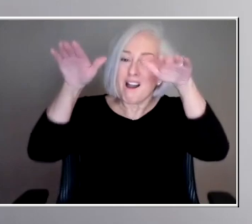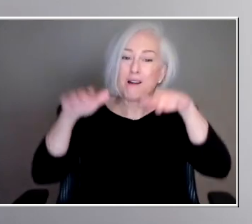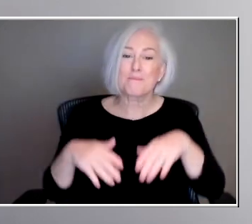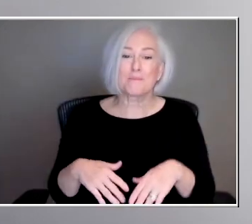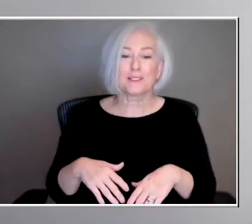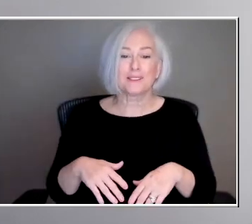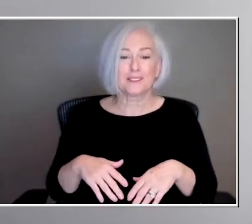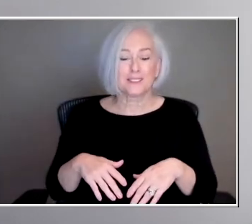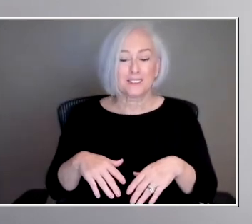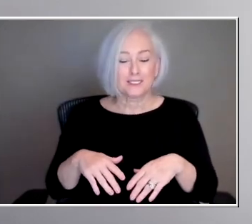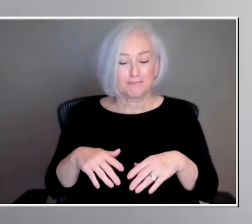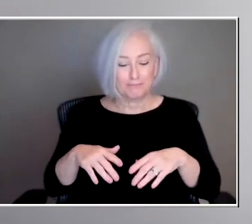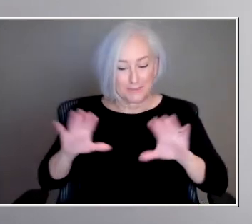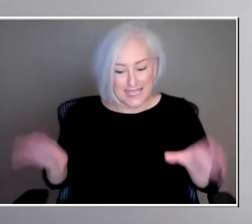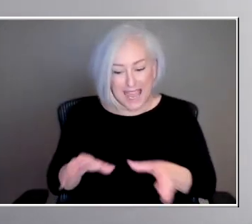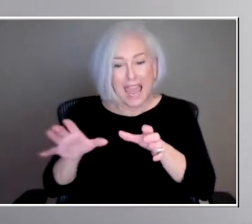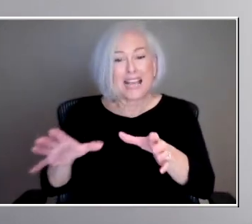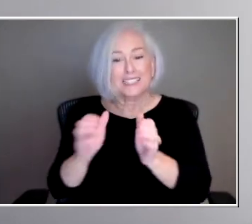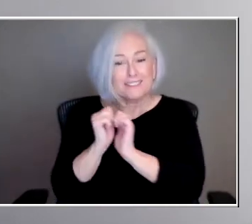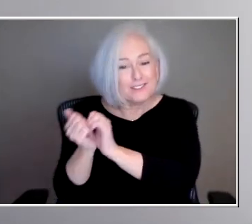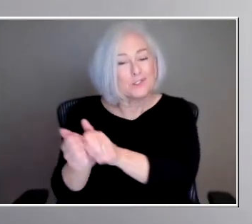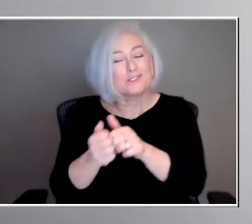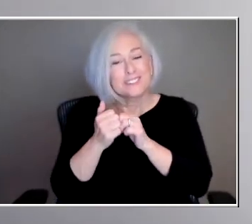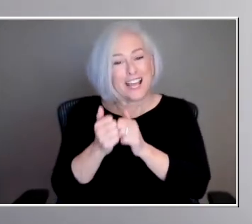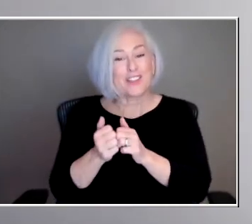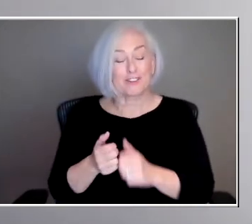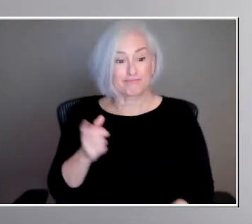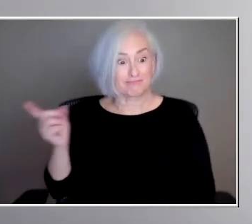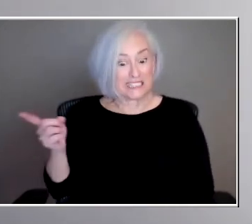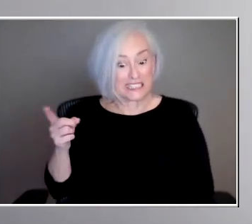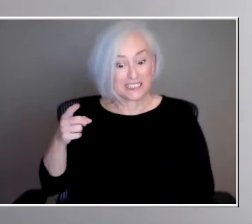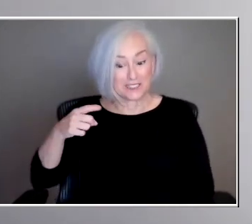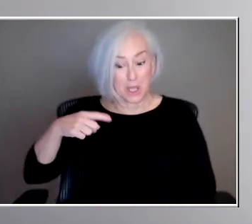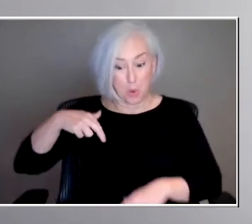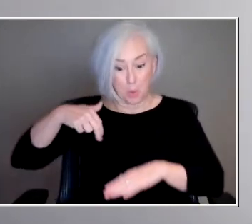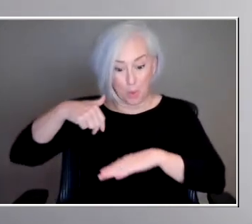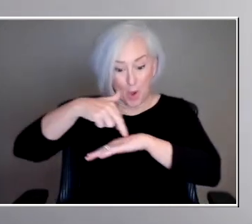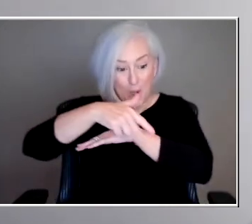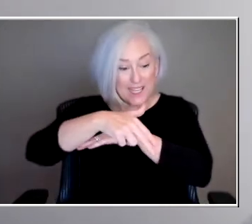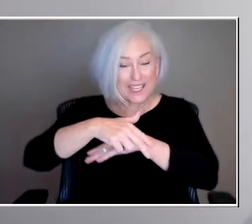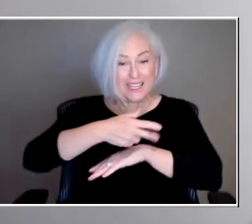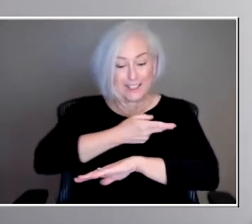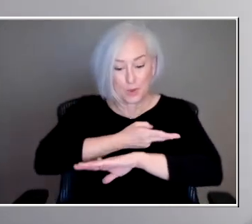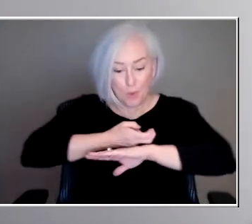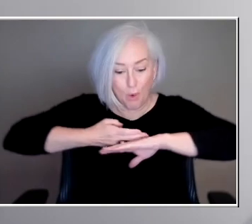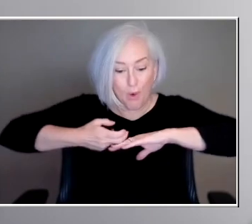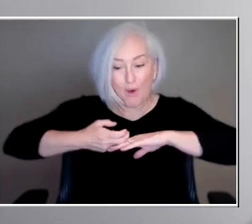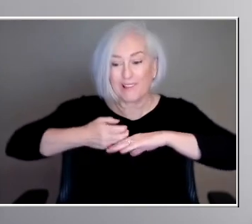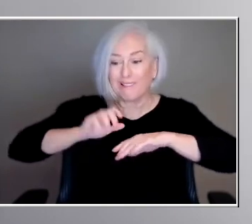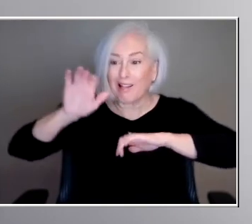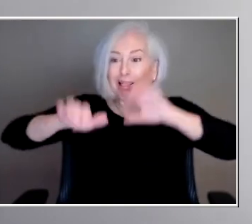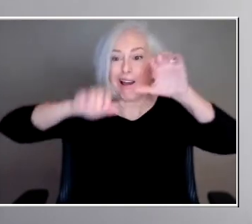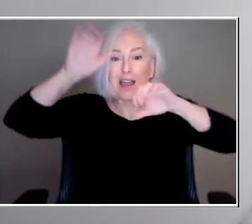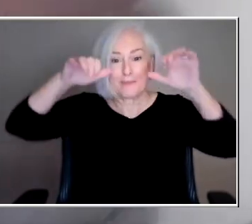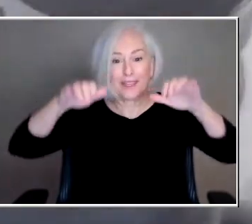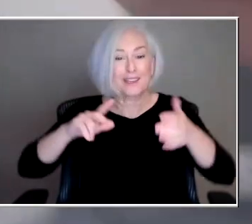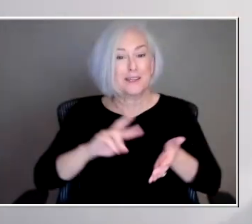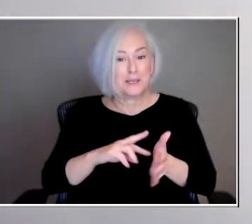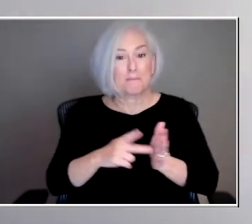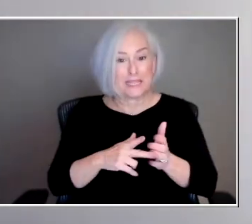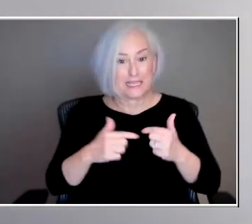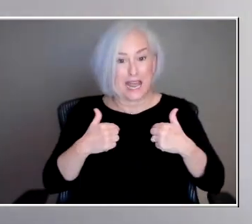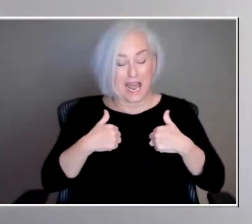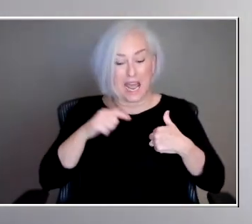him. As he's now walking and getting to the age of crawling and climbing around, there's going to be a lot of positional changes for me as